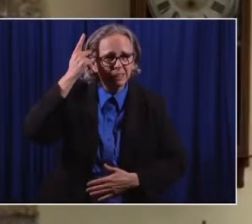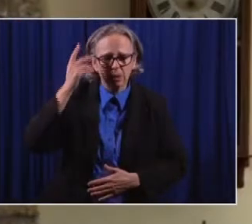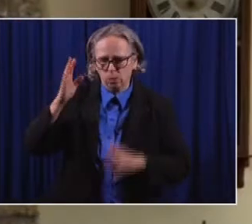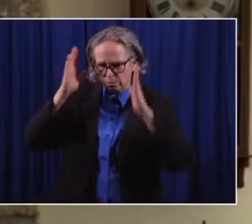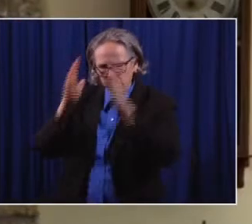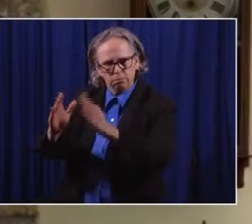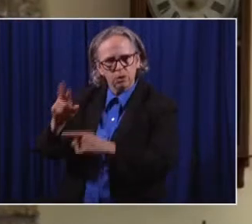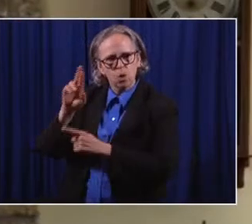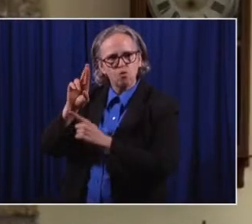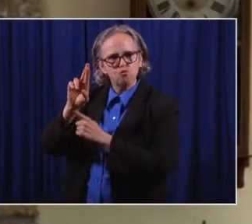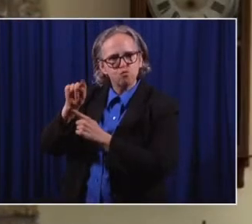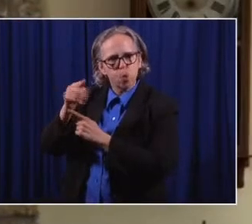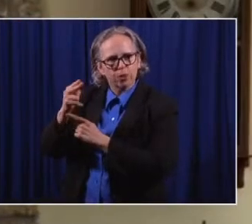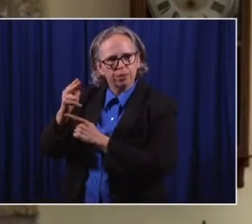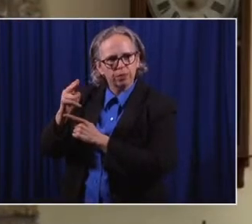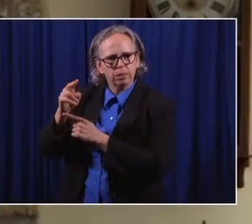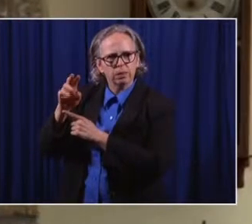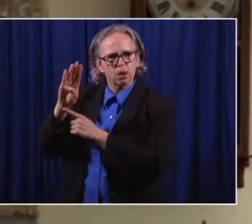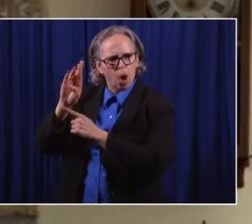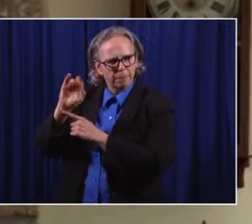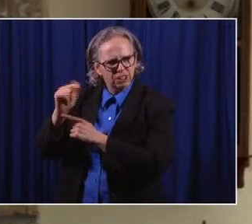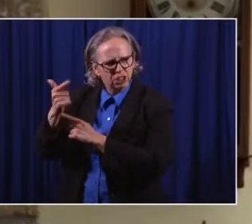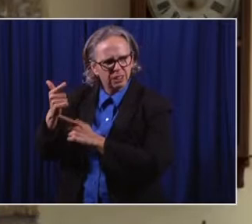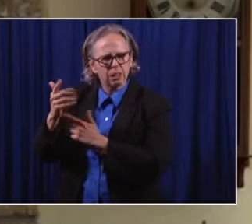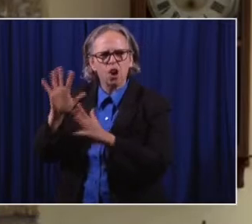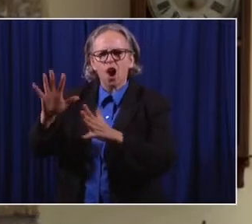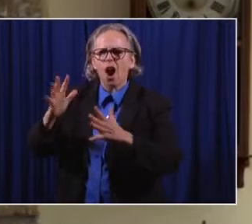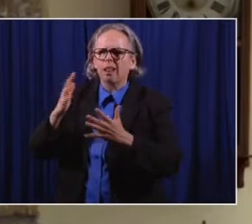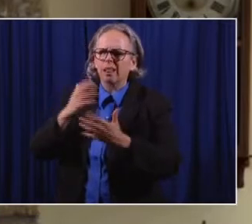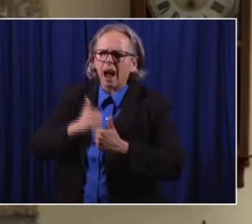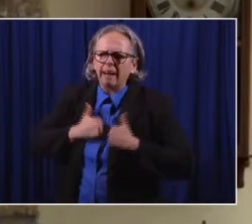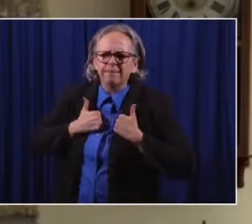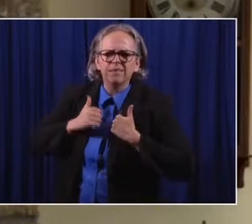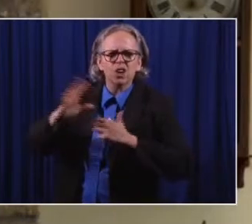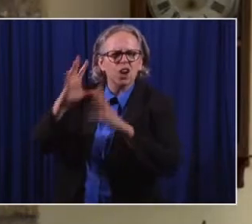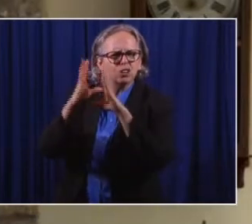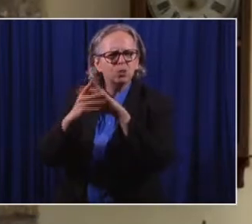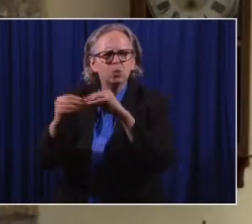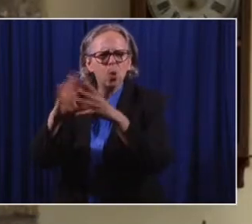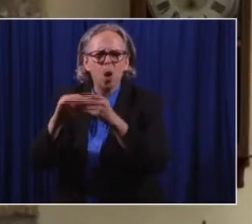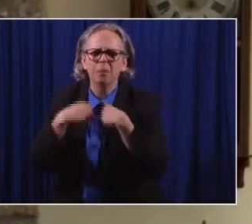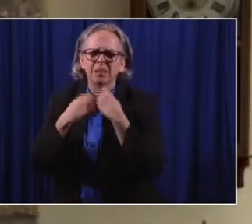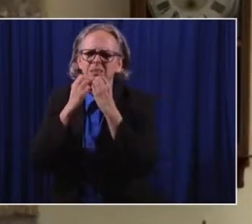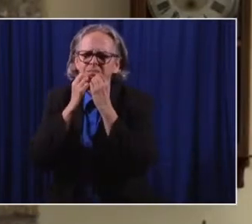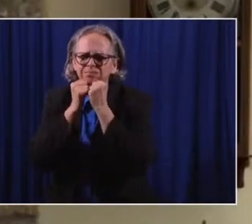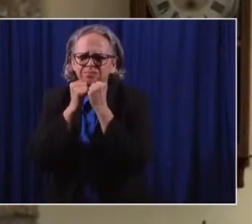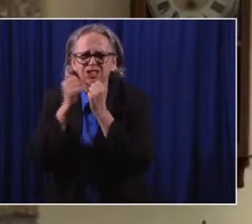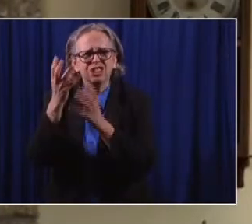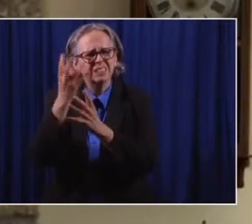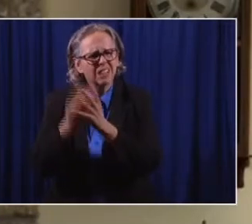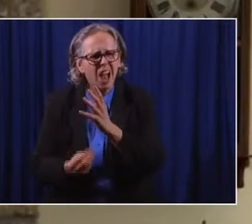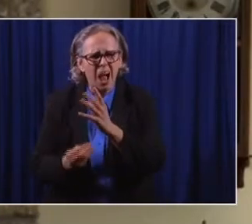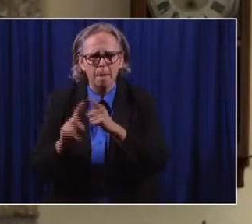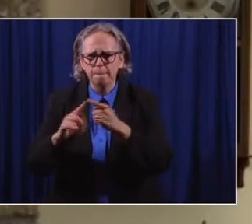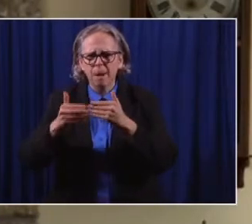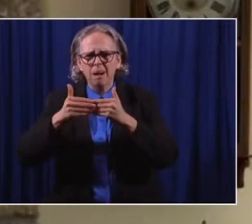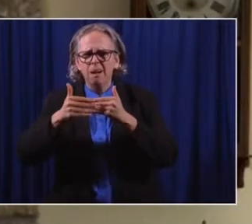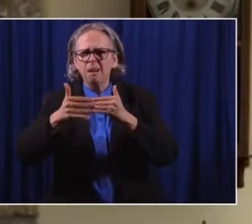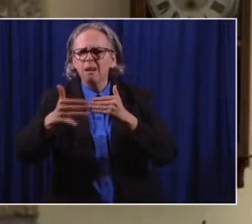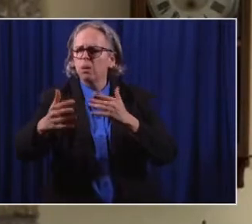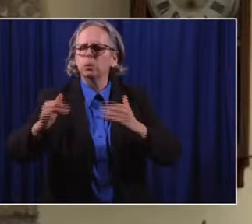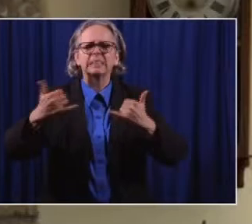inspiration. And she continued to inspire people as she fought different health